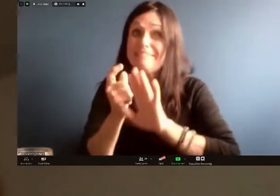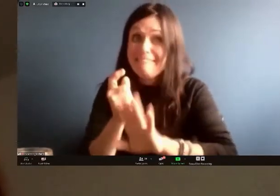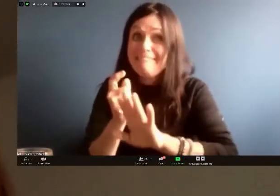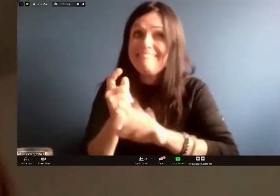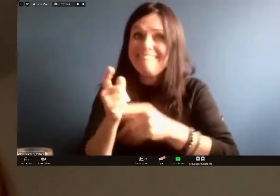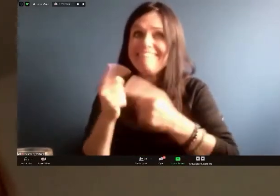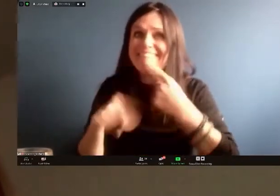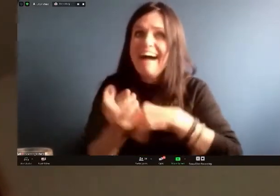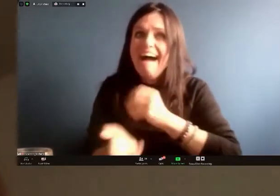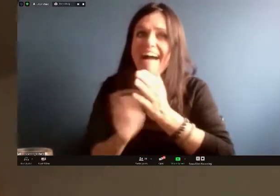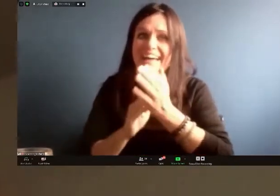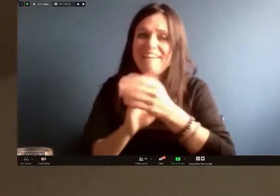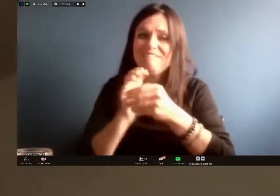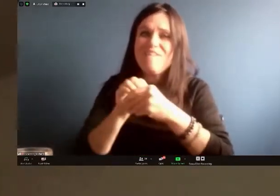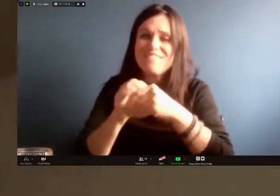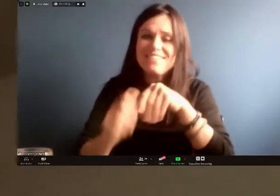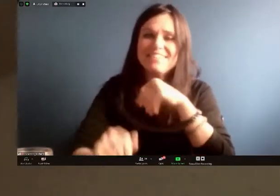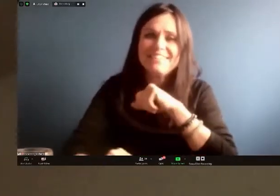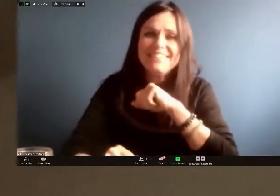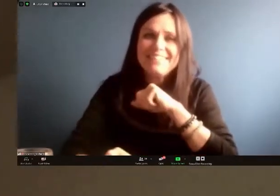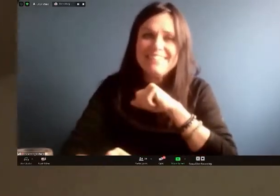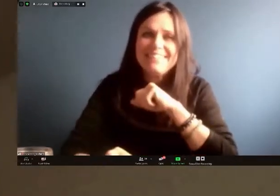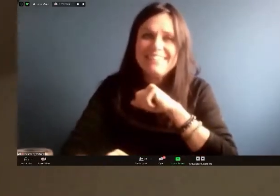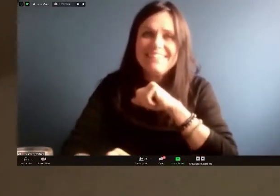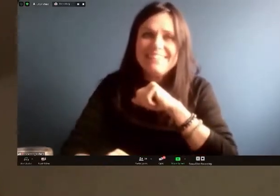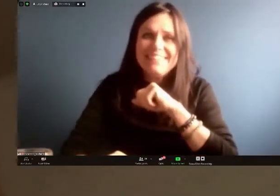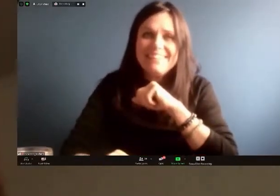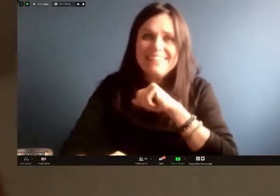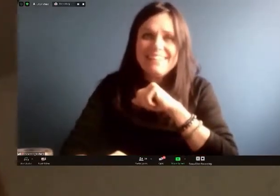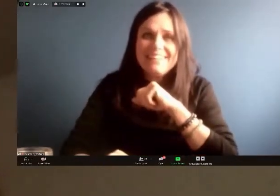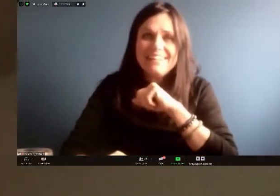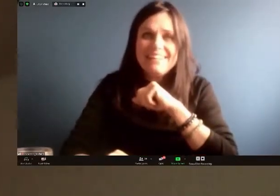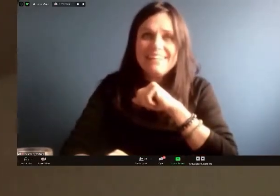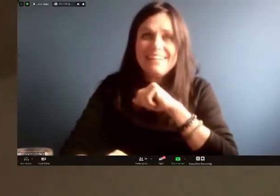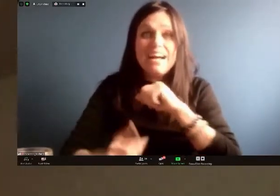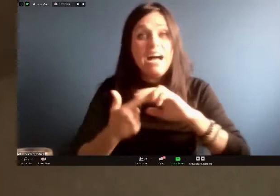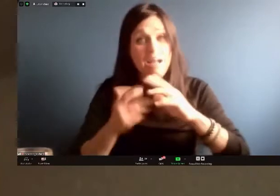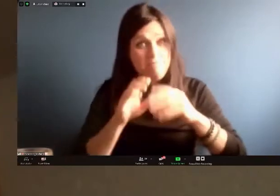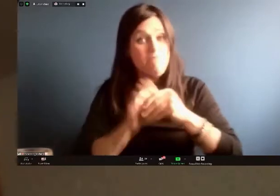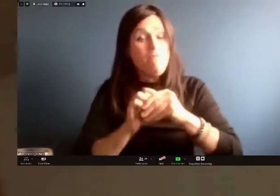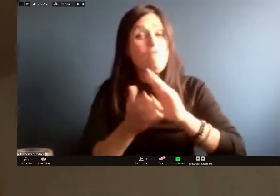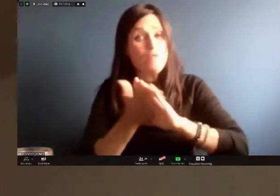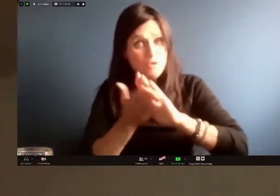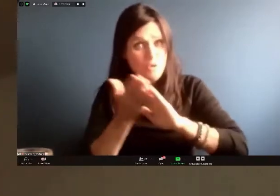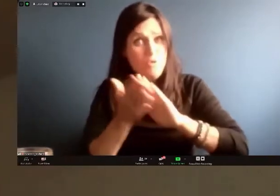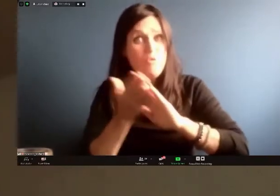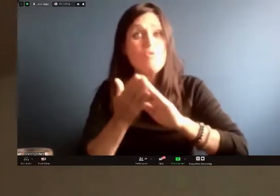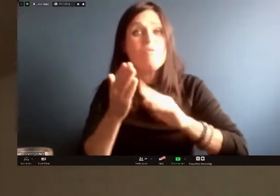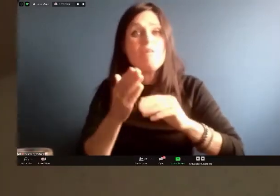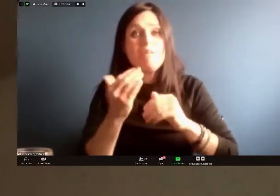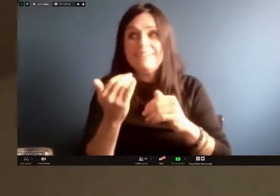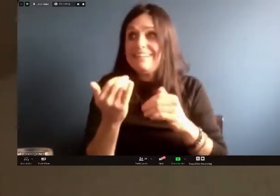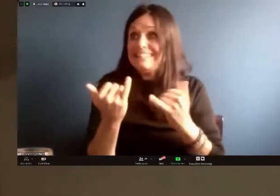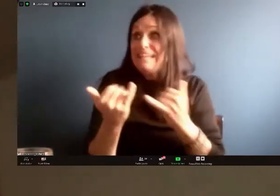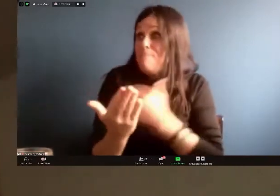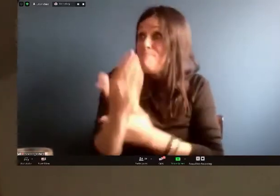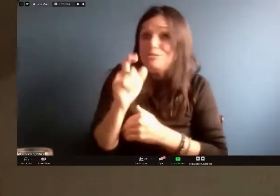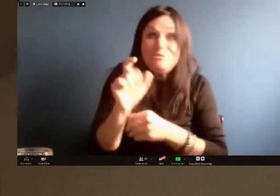world. And it's, yeah, I'm the showrunner, and I'm playing hooky this morning to be here.